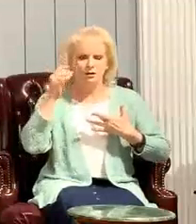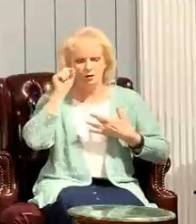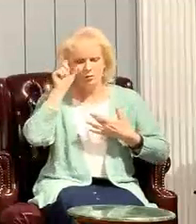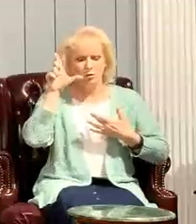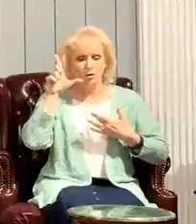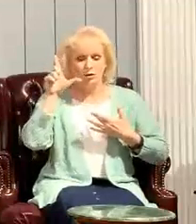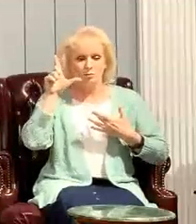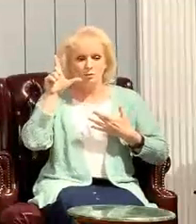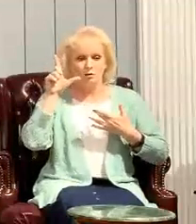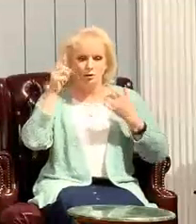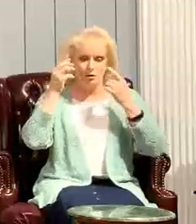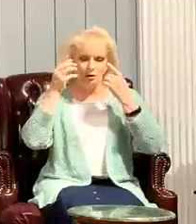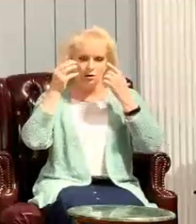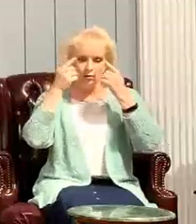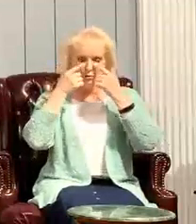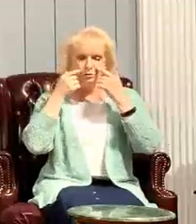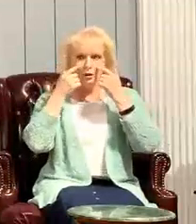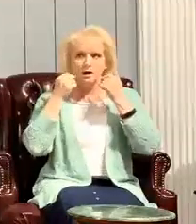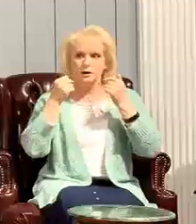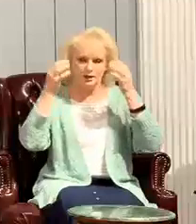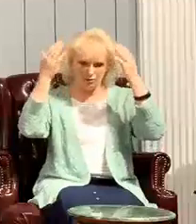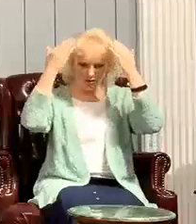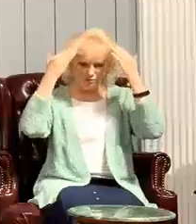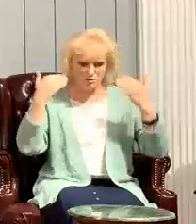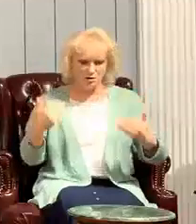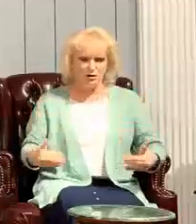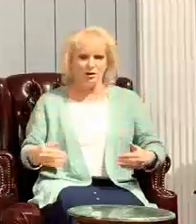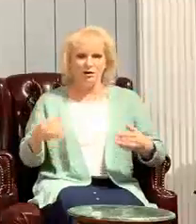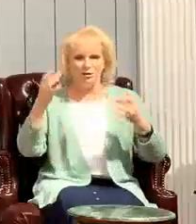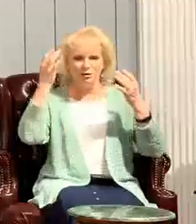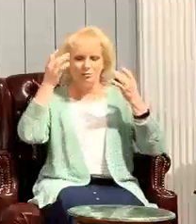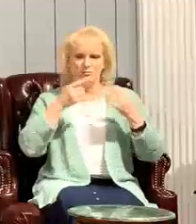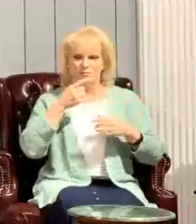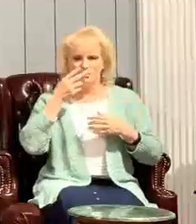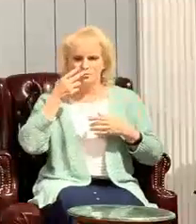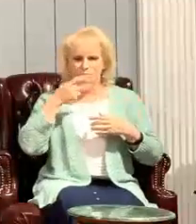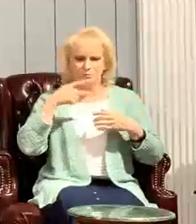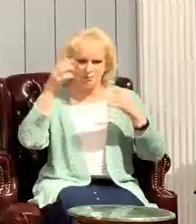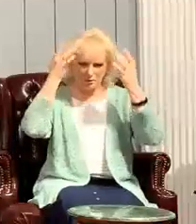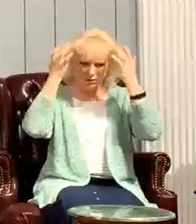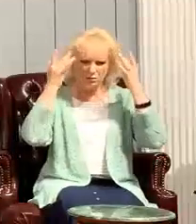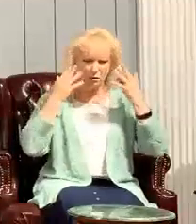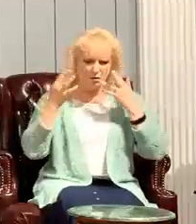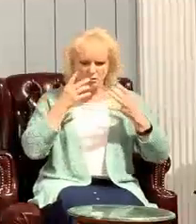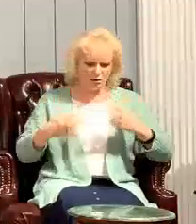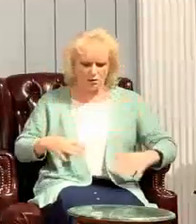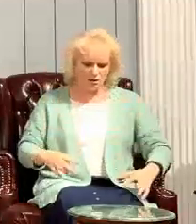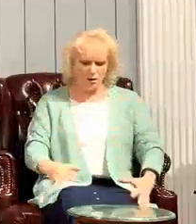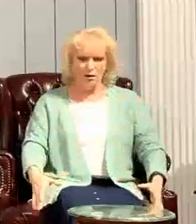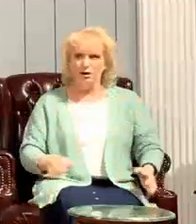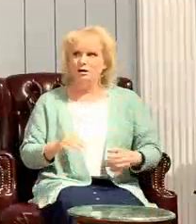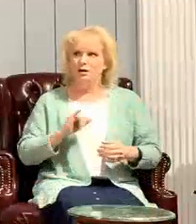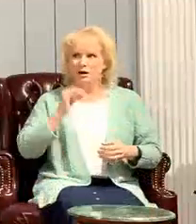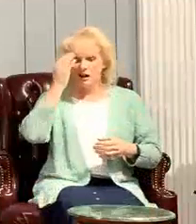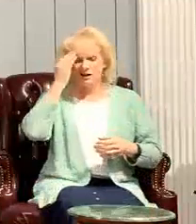with little pink dots. Looks like bug bites and things, head to toe. And I know, you know, people, there is such a